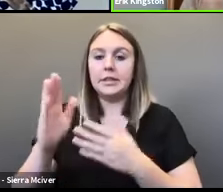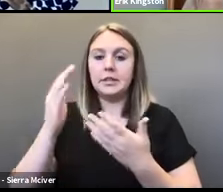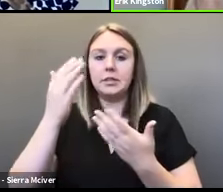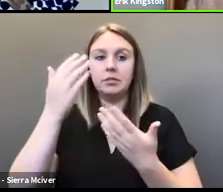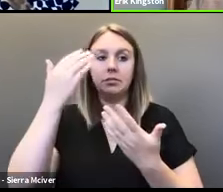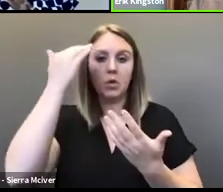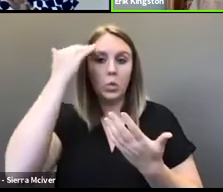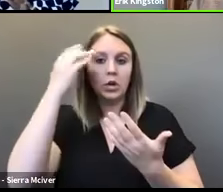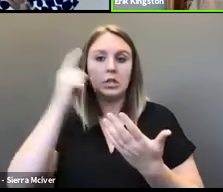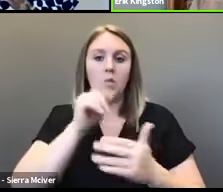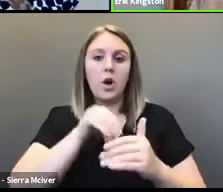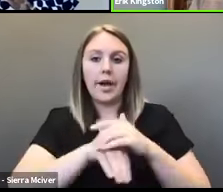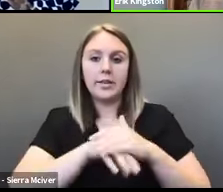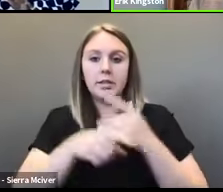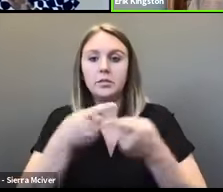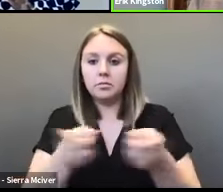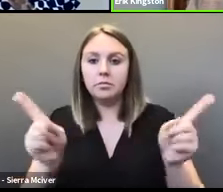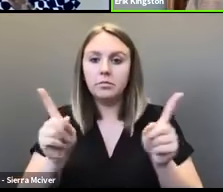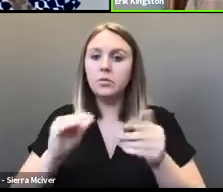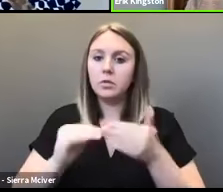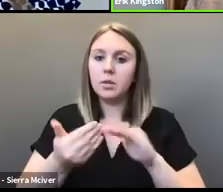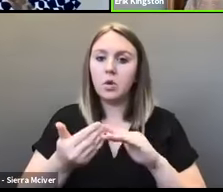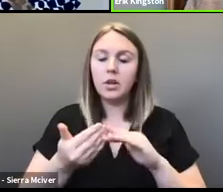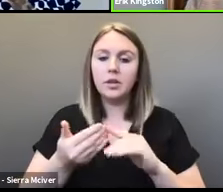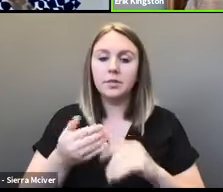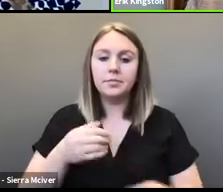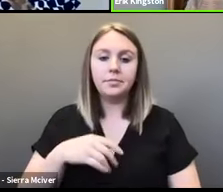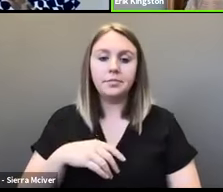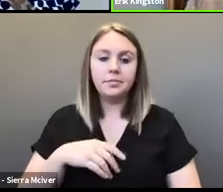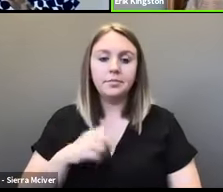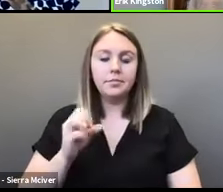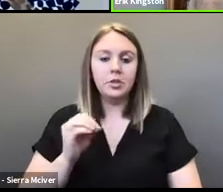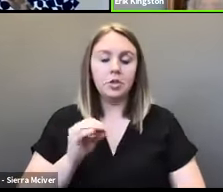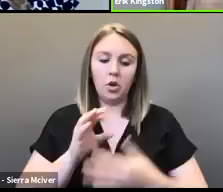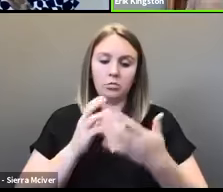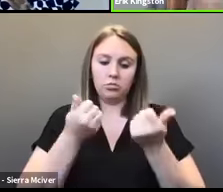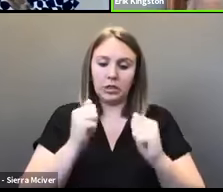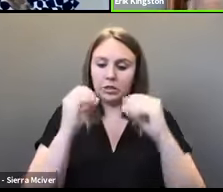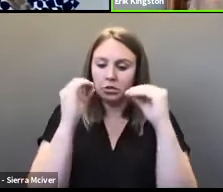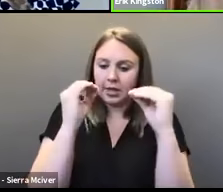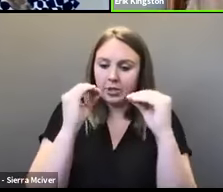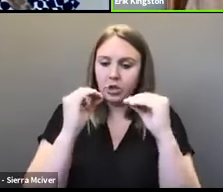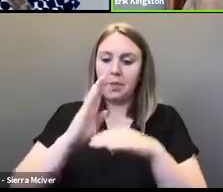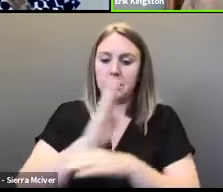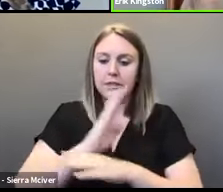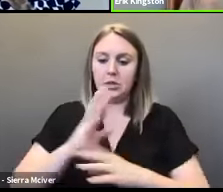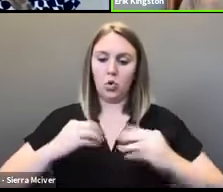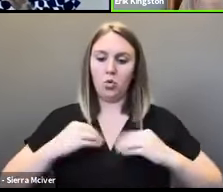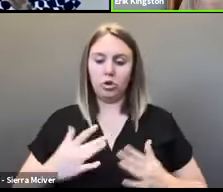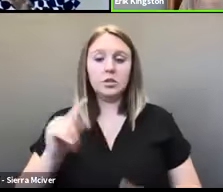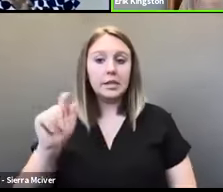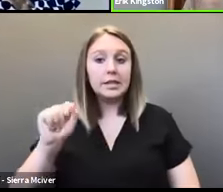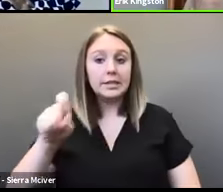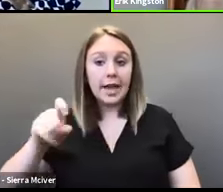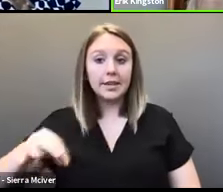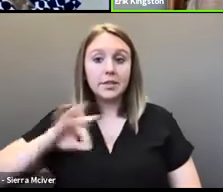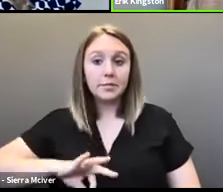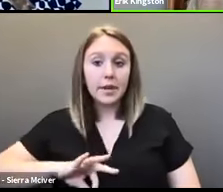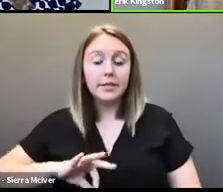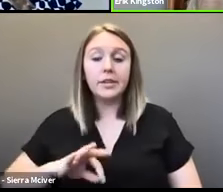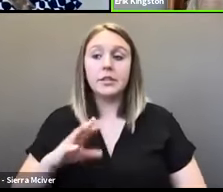and, you know, we're trying to educate business owners about tax advantages, uh, that they can take advantage of,